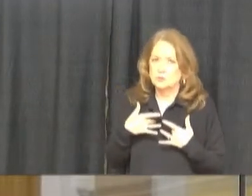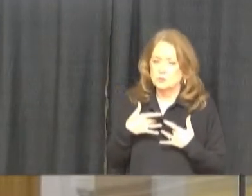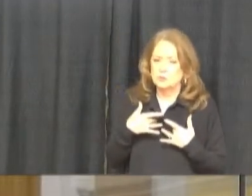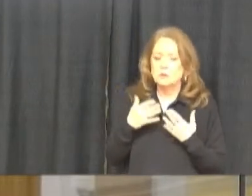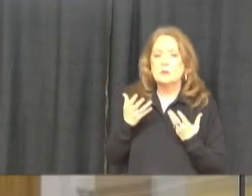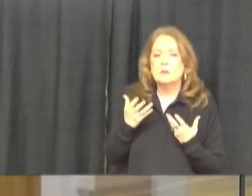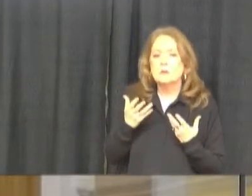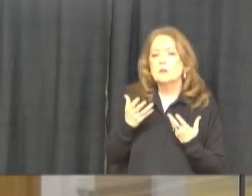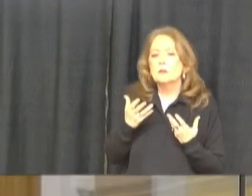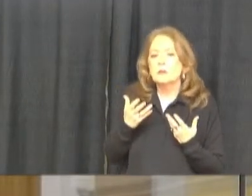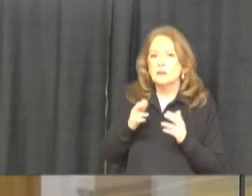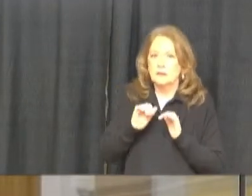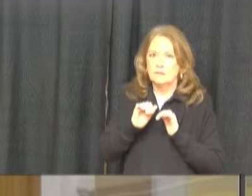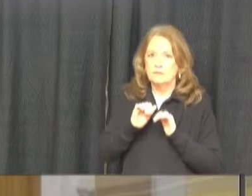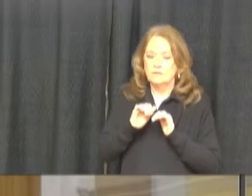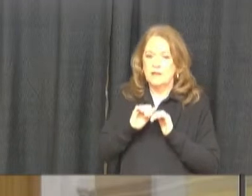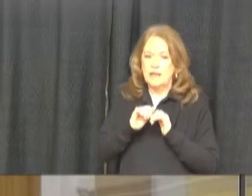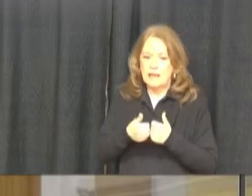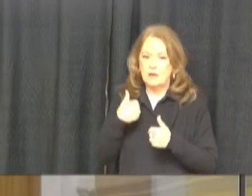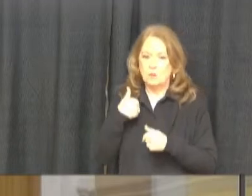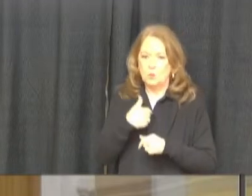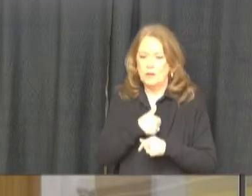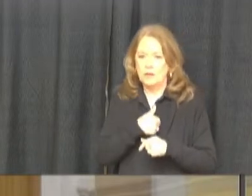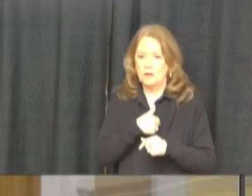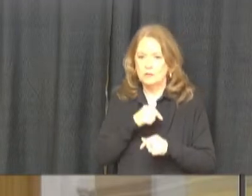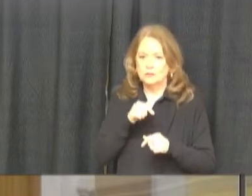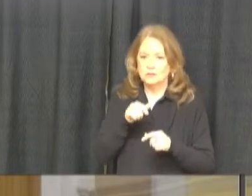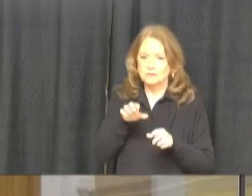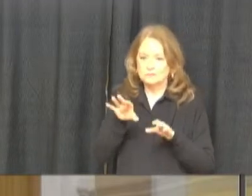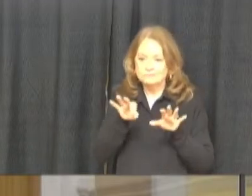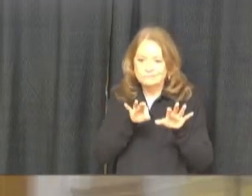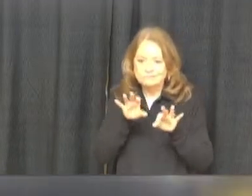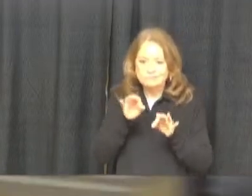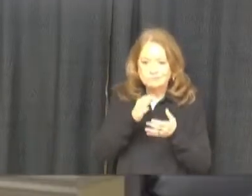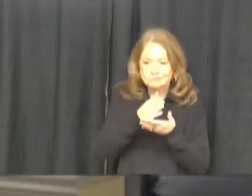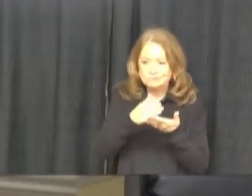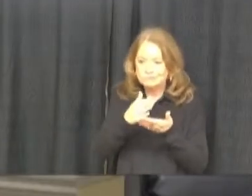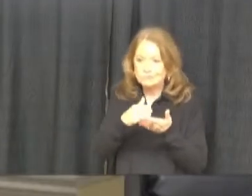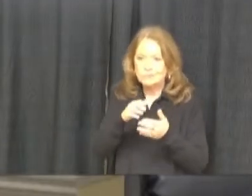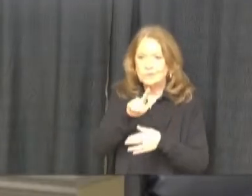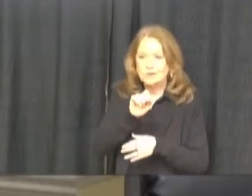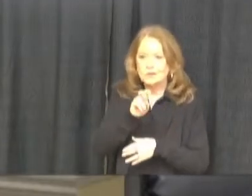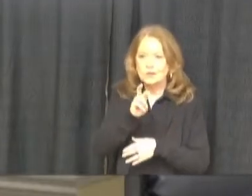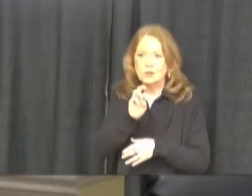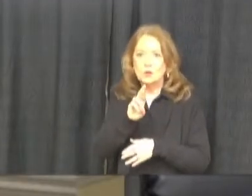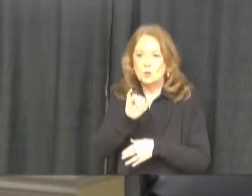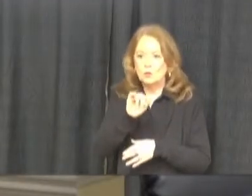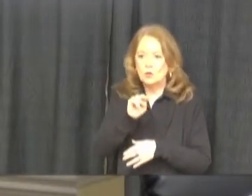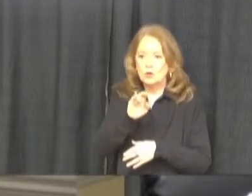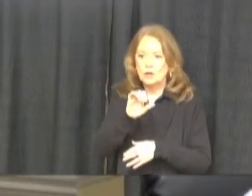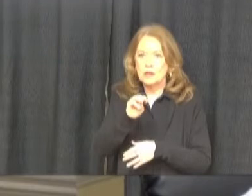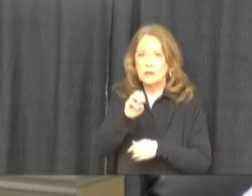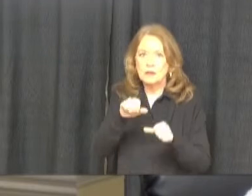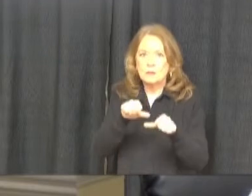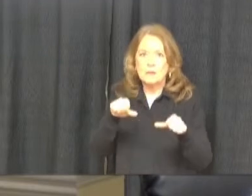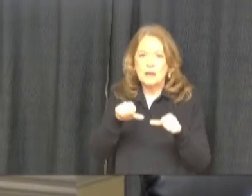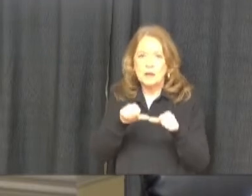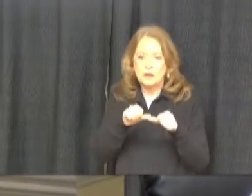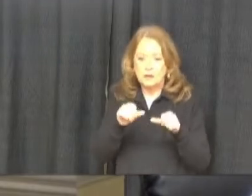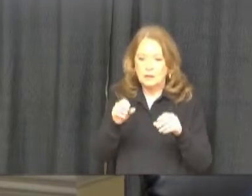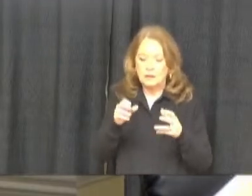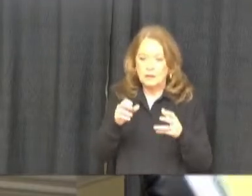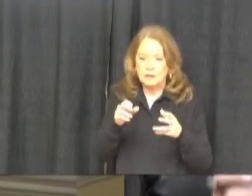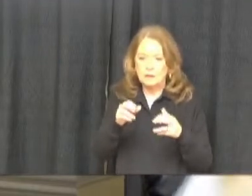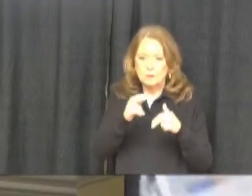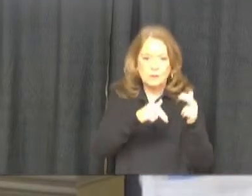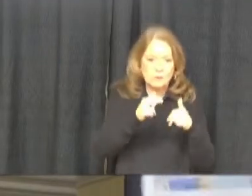we are basically piecemealing this lower income area together. So for instance, again,